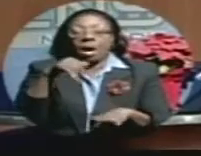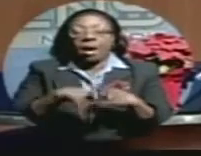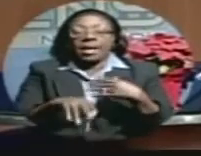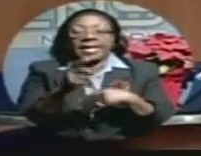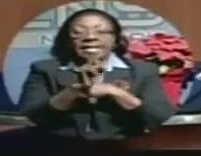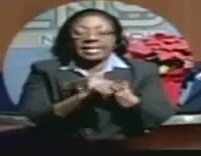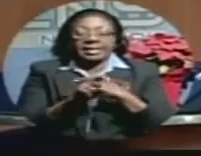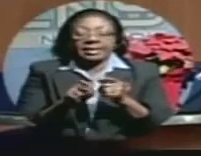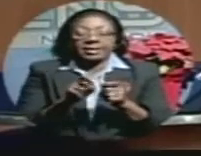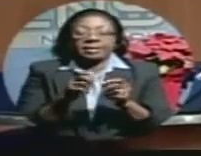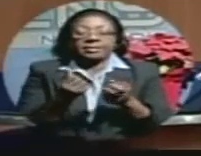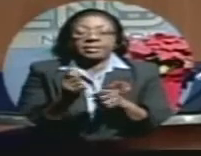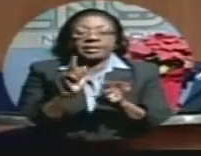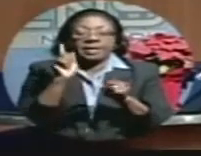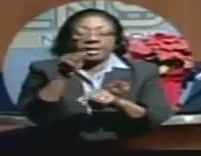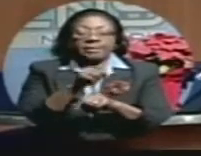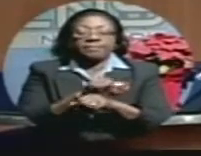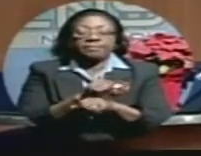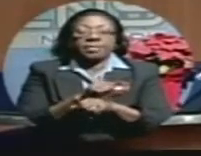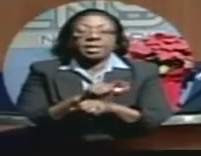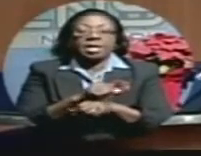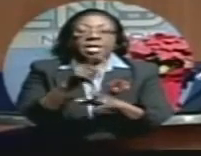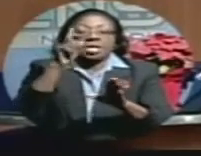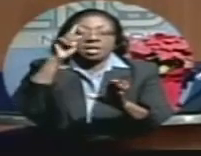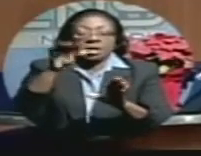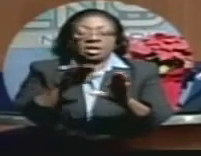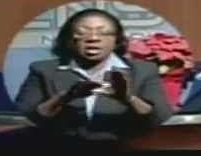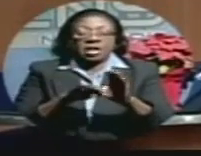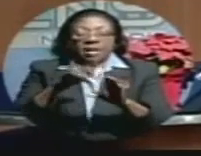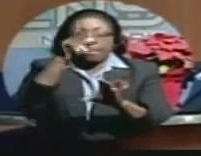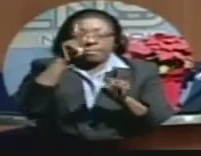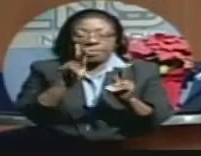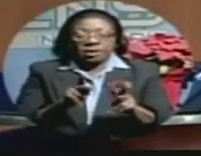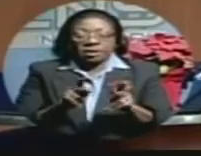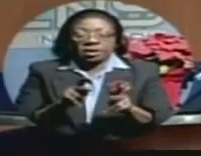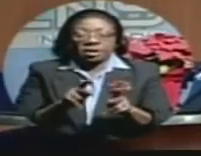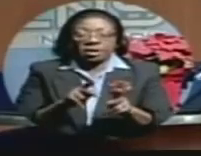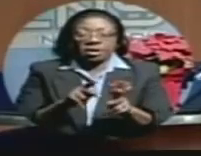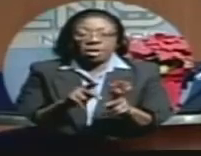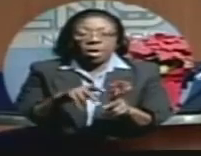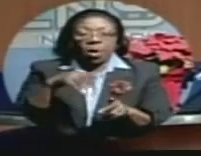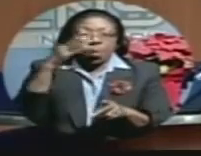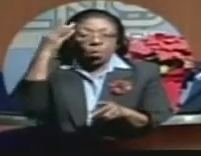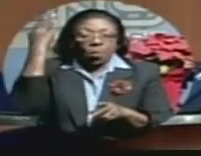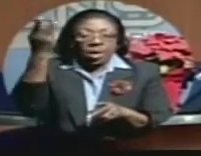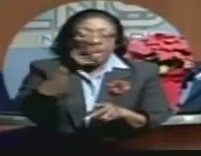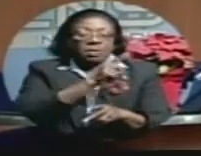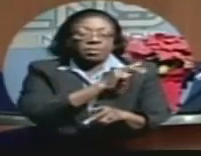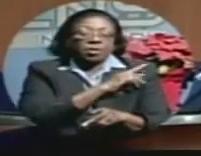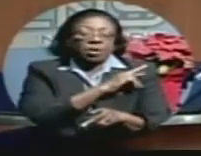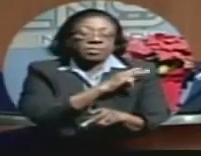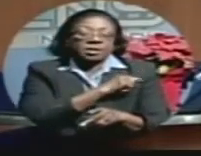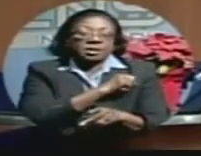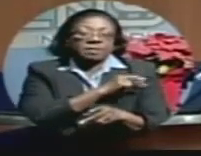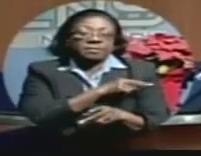with BCB Chairman William Thompson and Major Oral Morris, Divisional Secretary for the Salvation